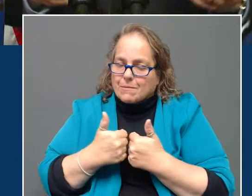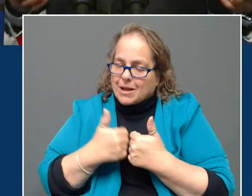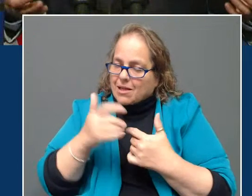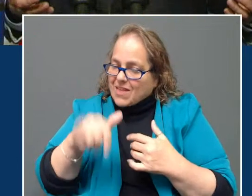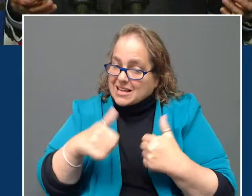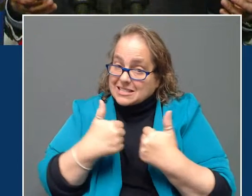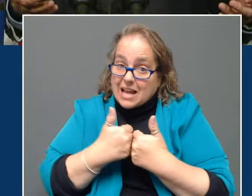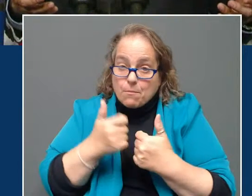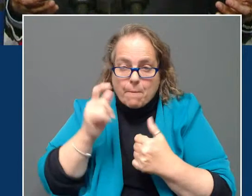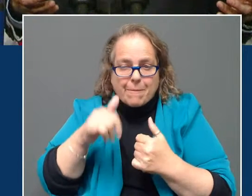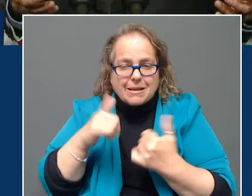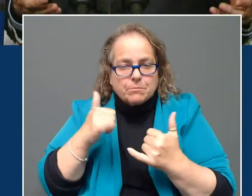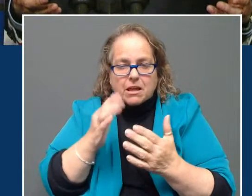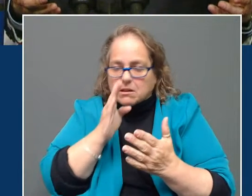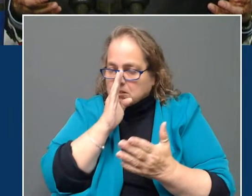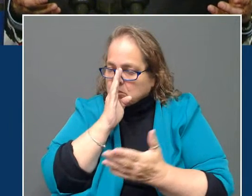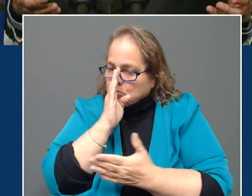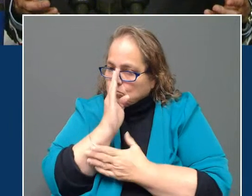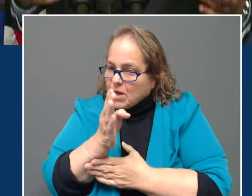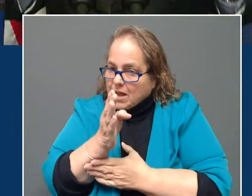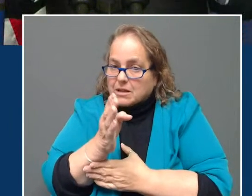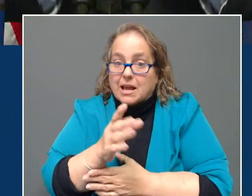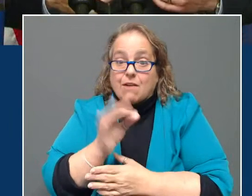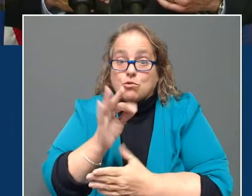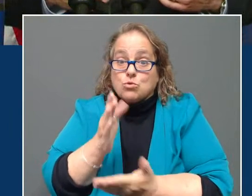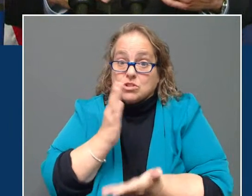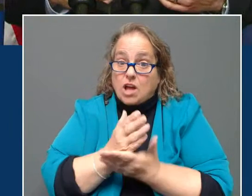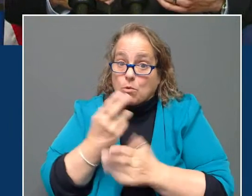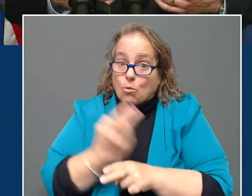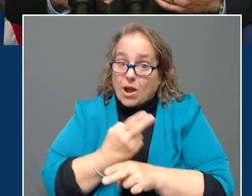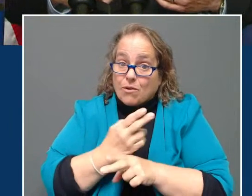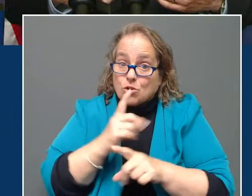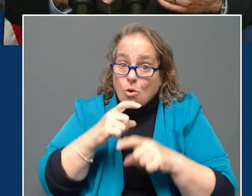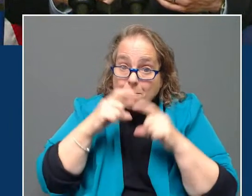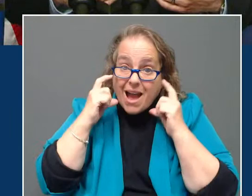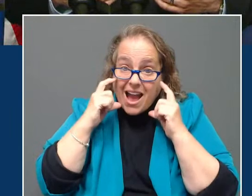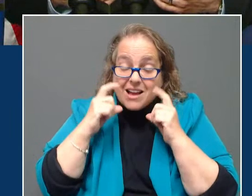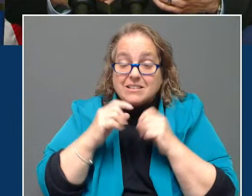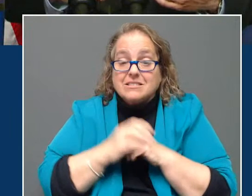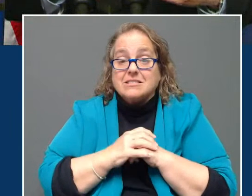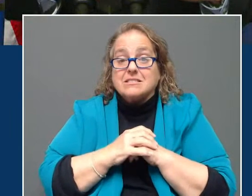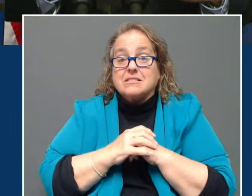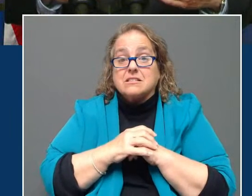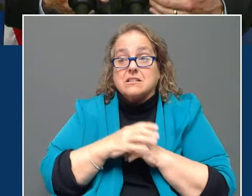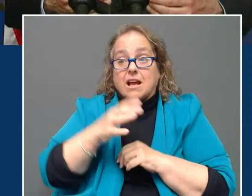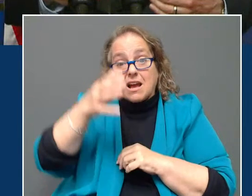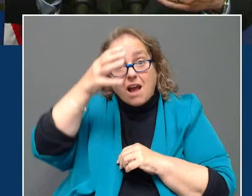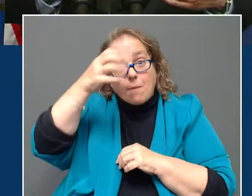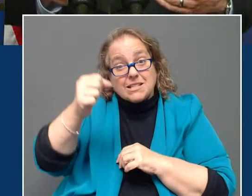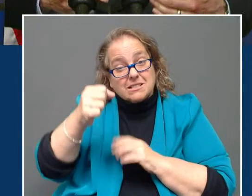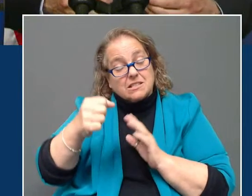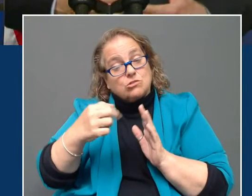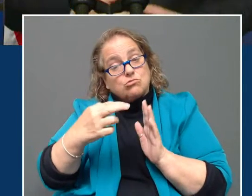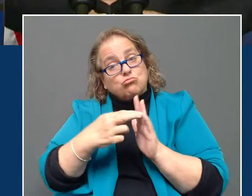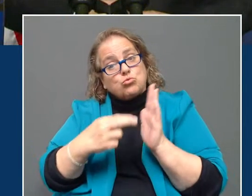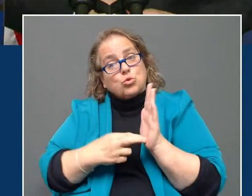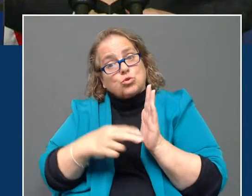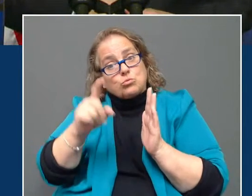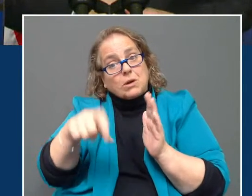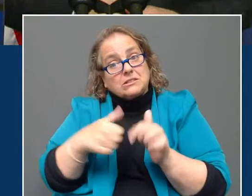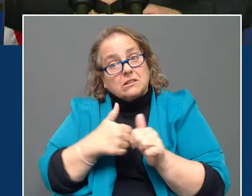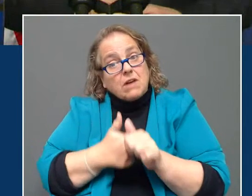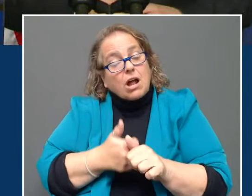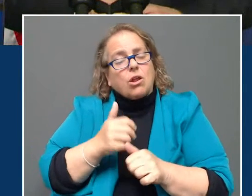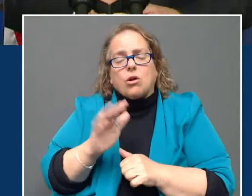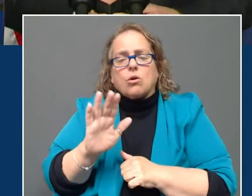quarter, if we stop wearing our masks, if we roll back the common sense regulations that we are gradually easing